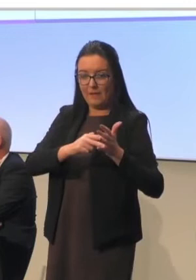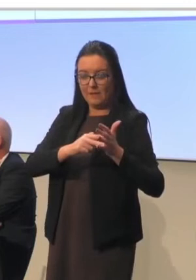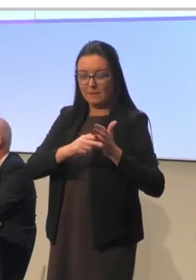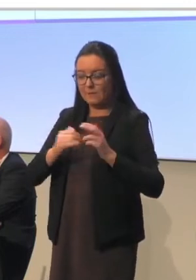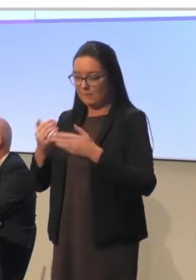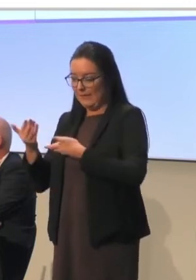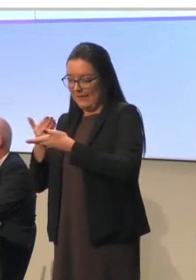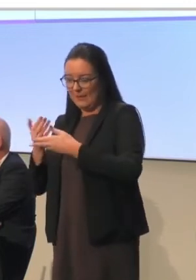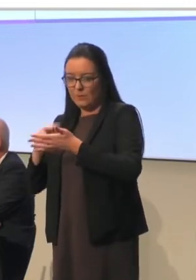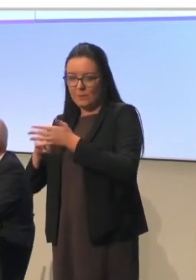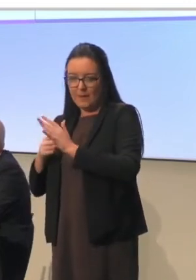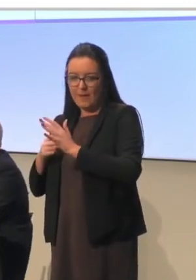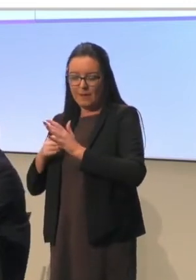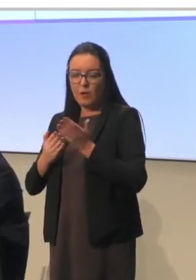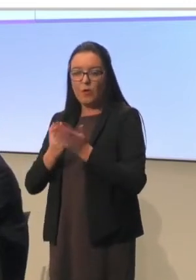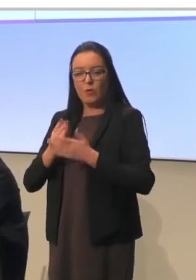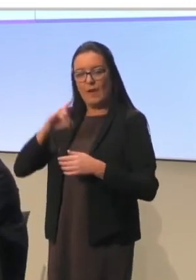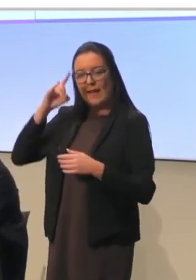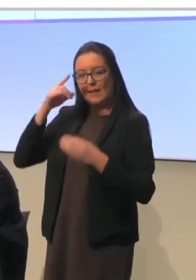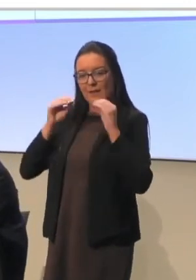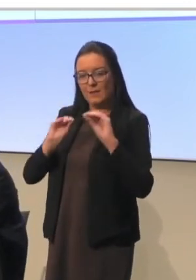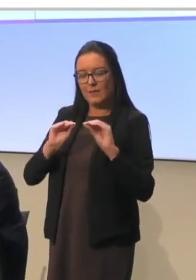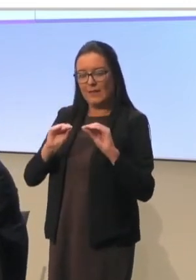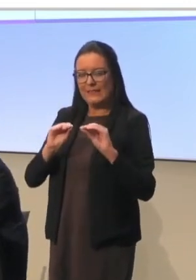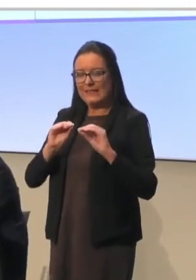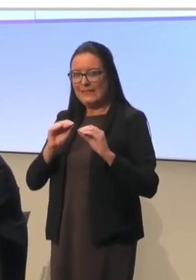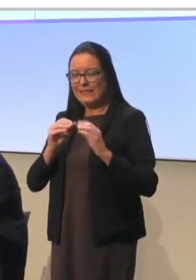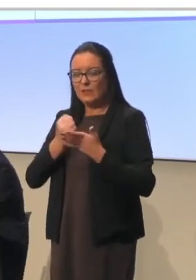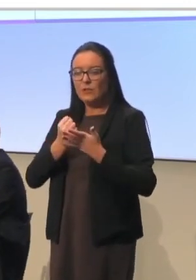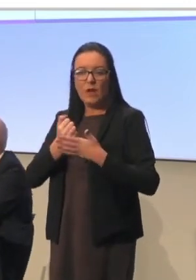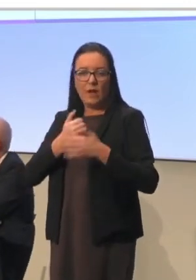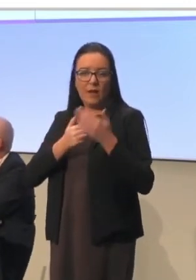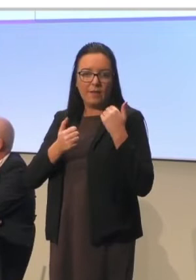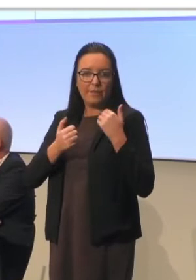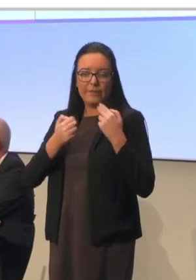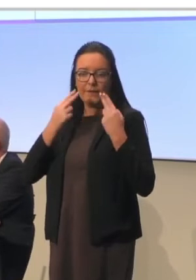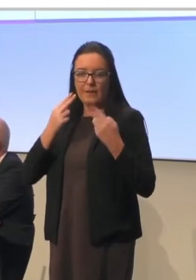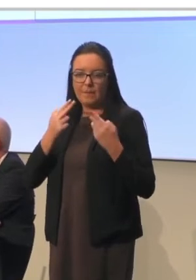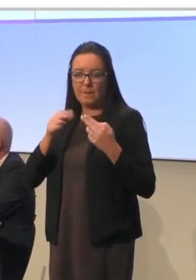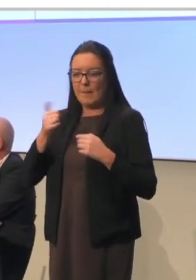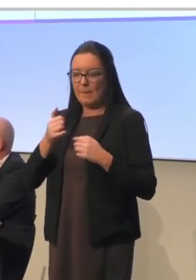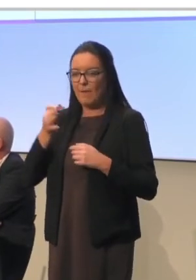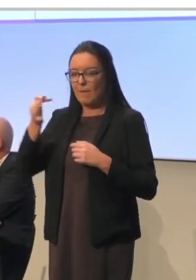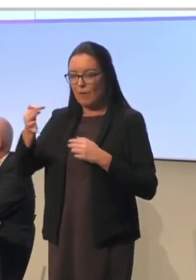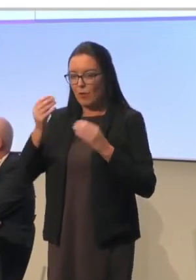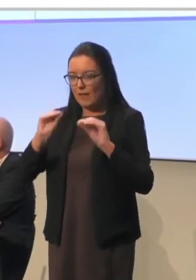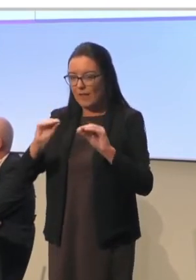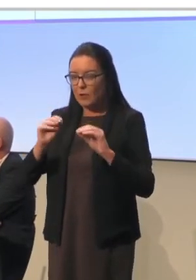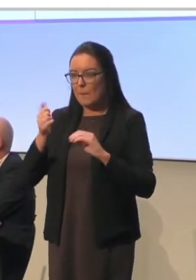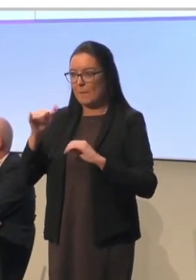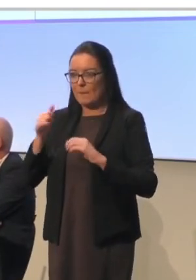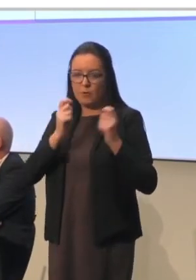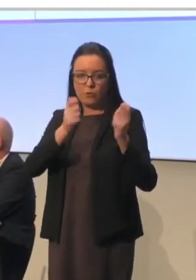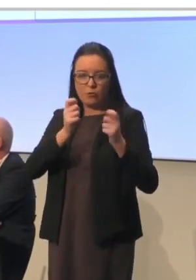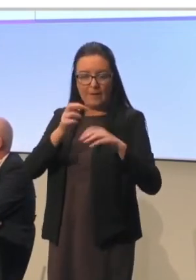through an excessive focus on higher education. Students said, oh God, I wish I'd known that there was further education that might have suited me better, or an apprenticeship, or else